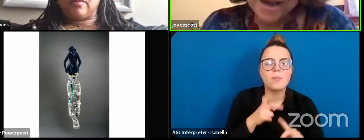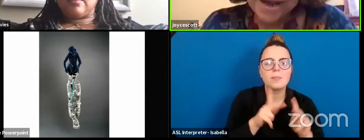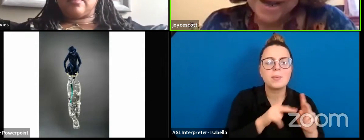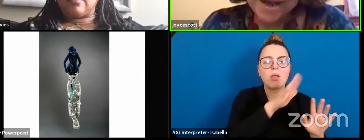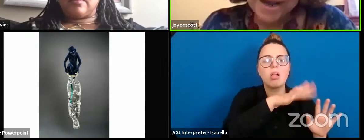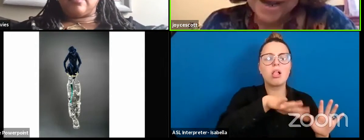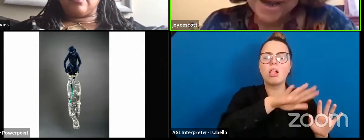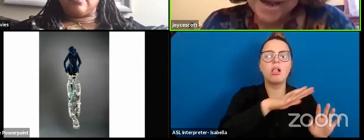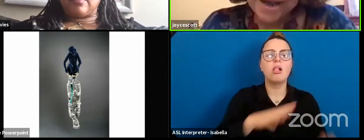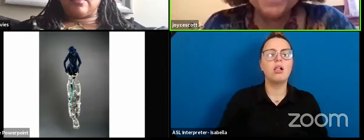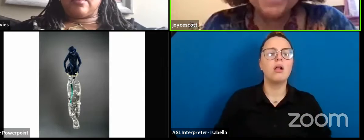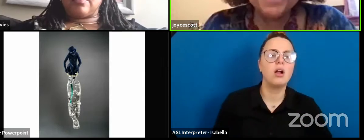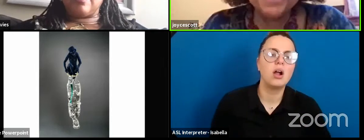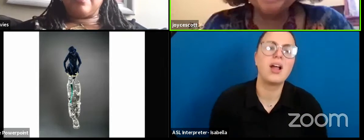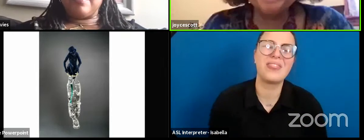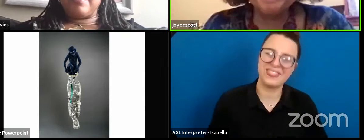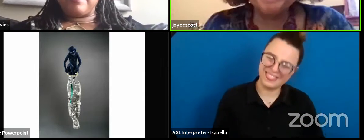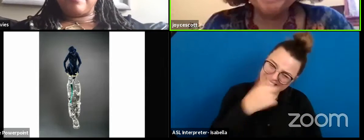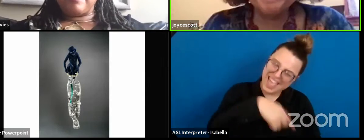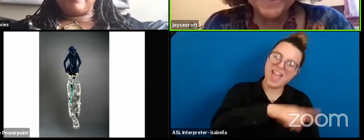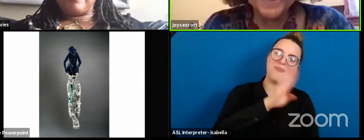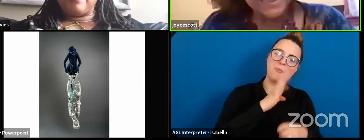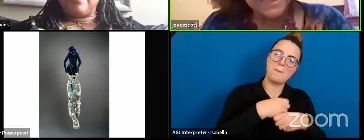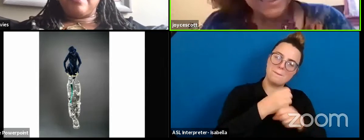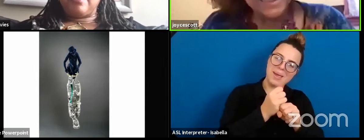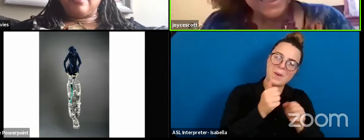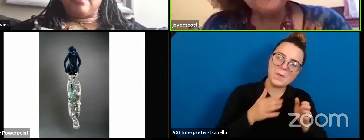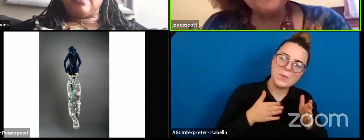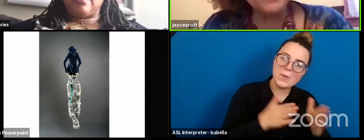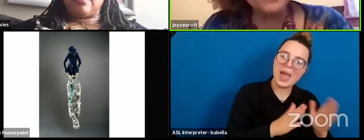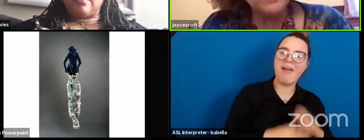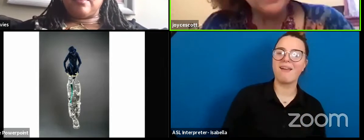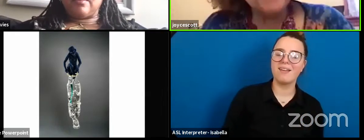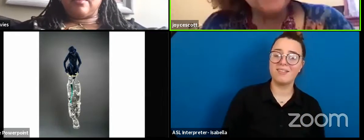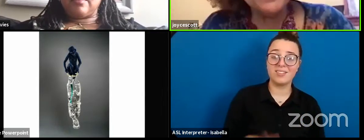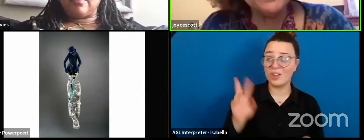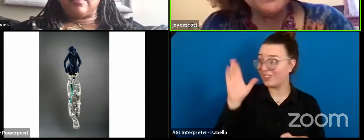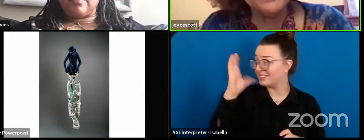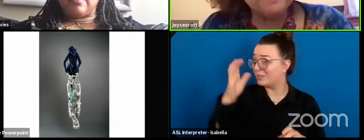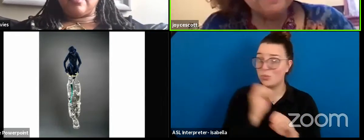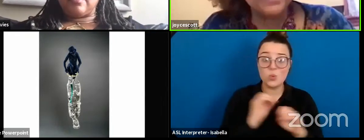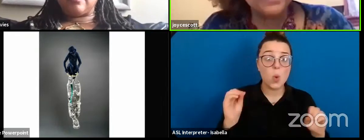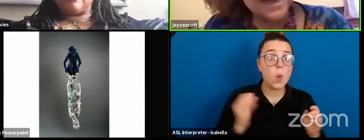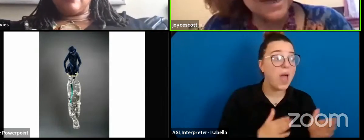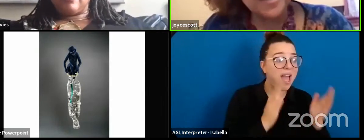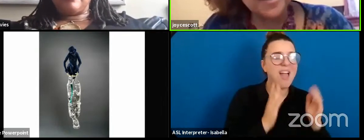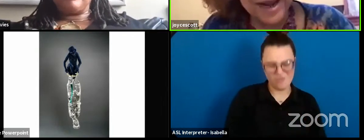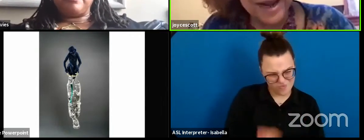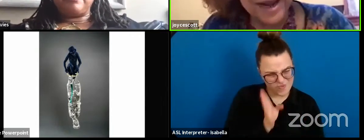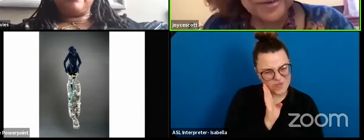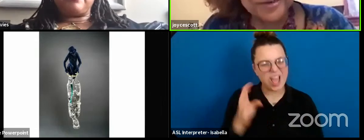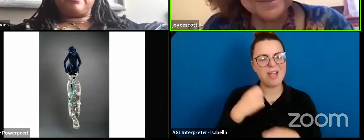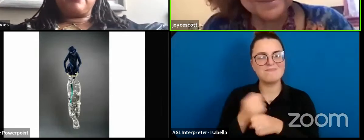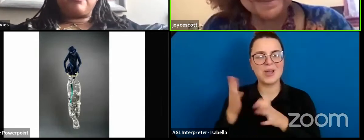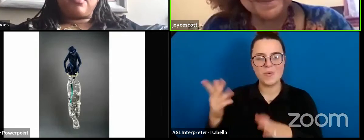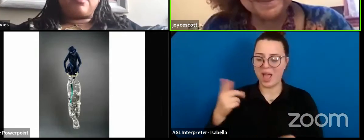way where there's no way. I come from the making something out of nothing